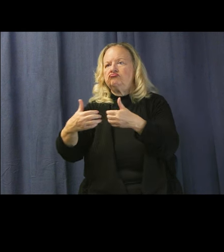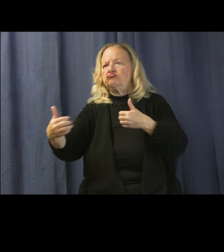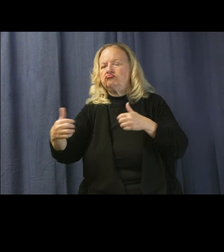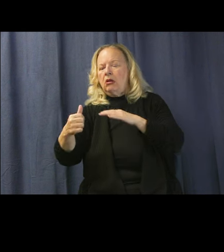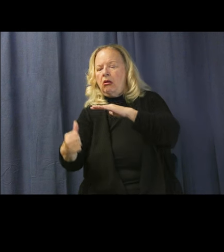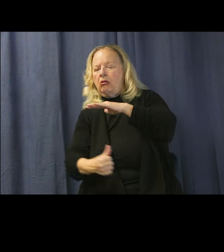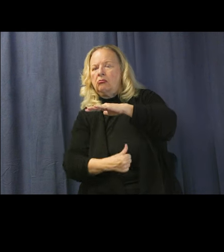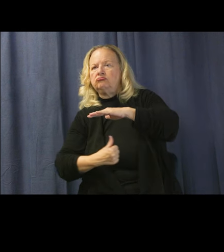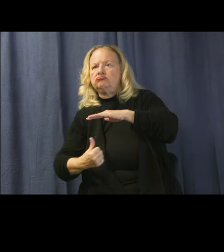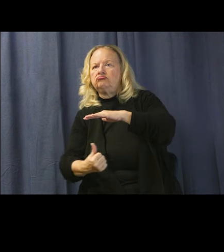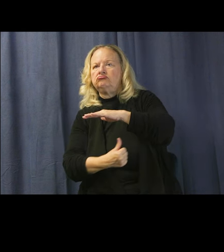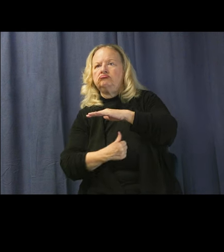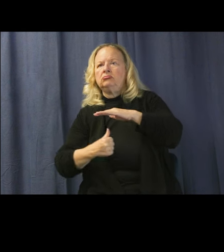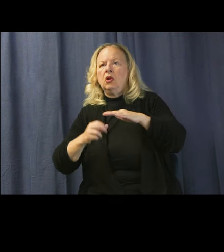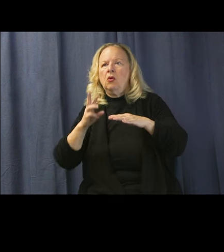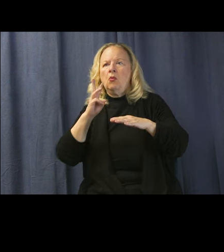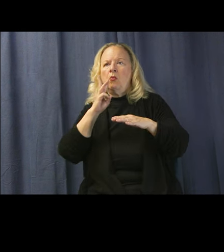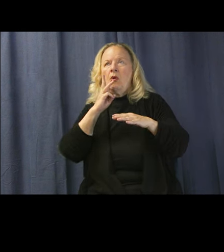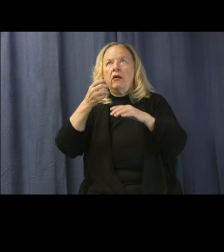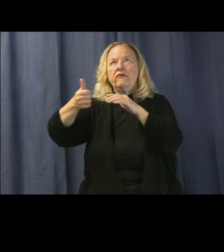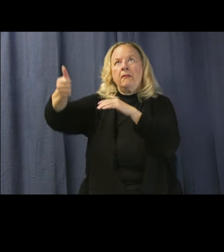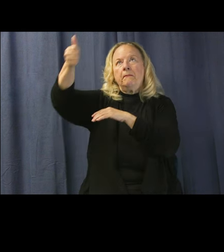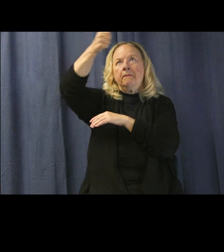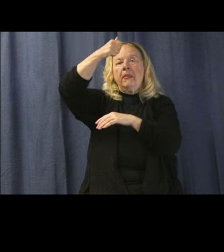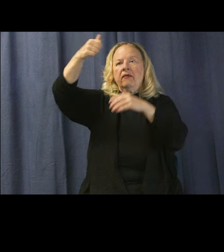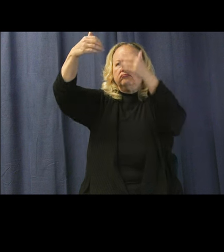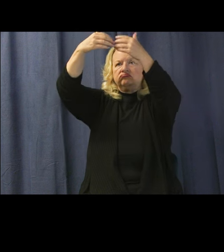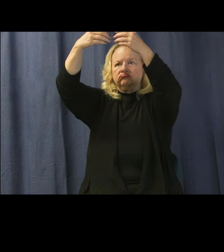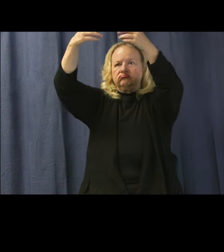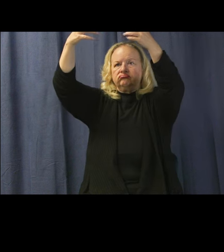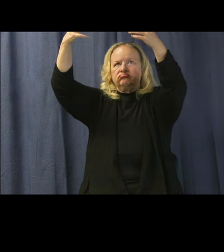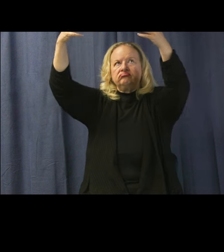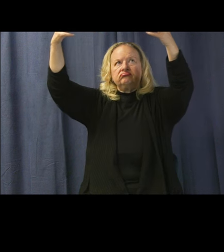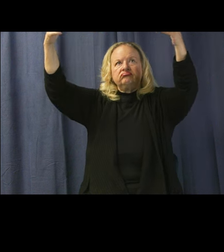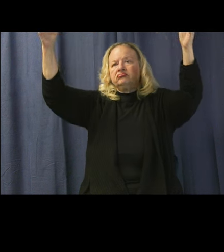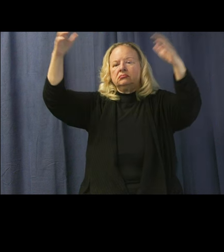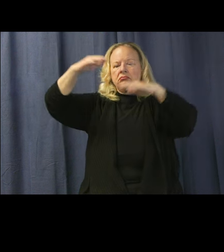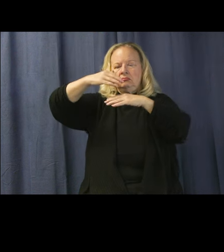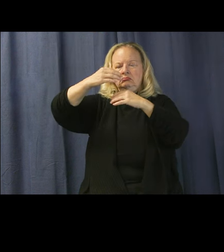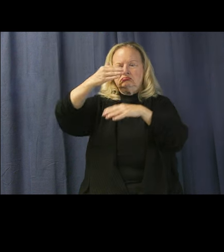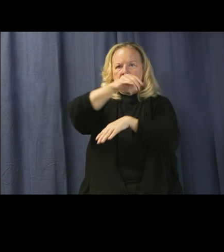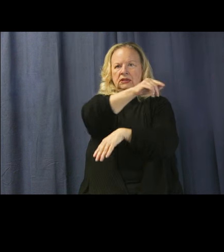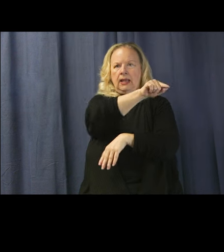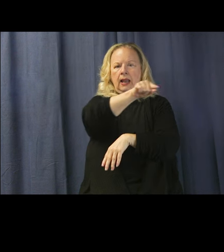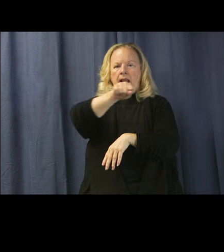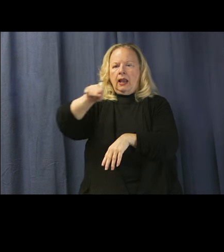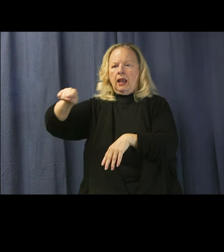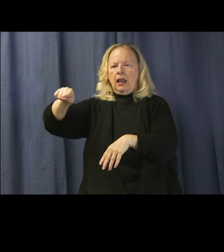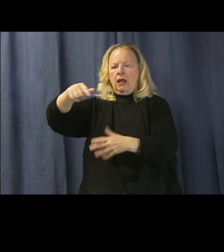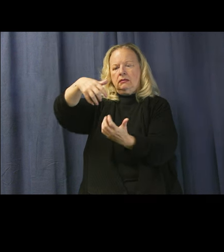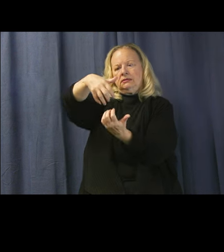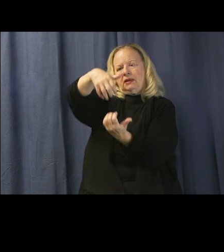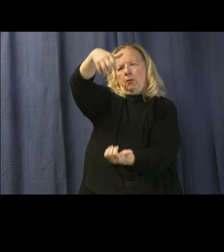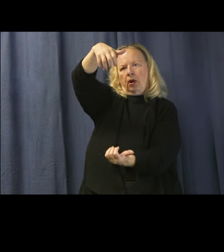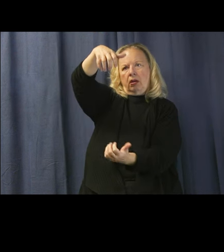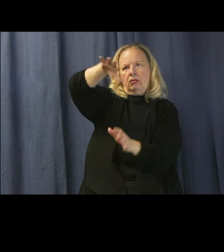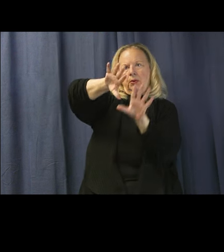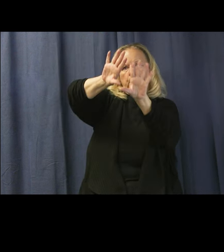that were under the expanse from the waters that were above the expanse. And it was so, and he called the expanse